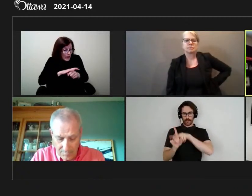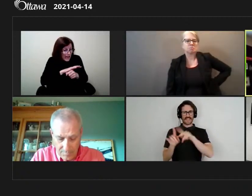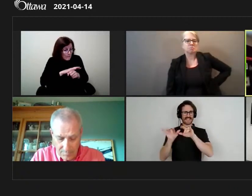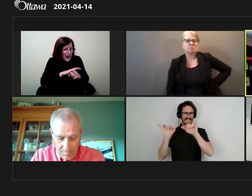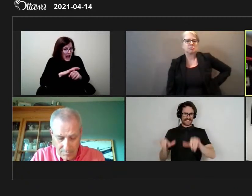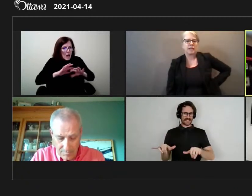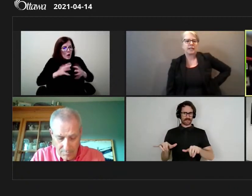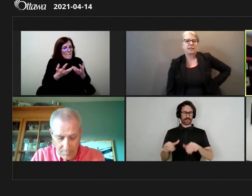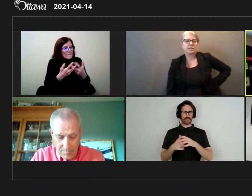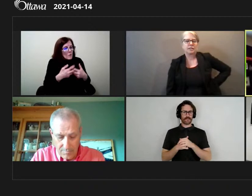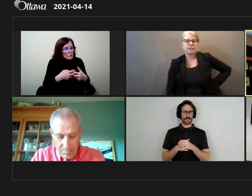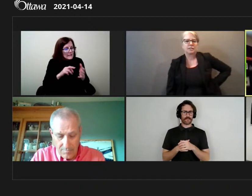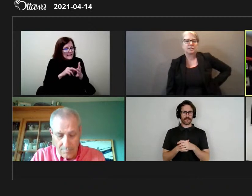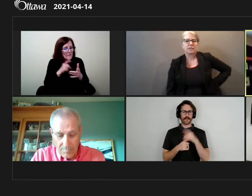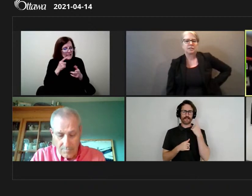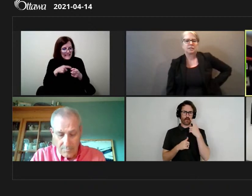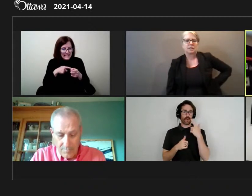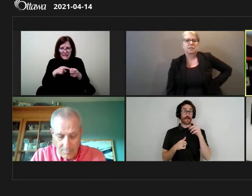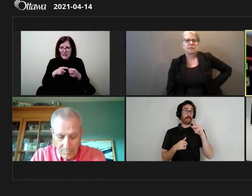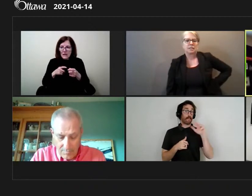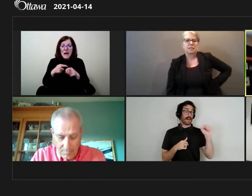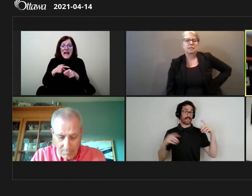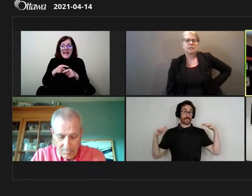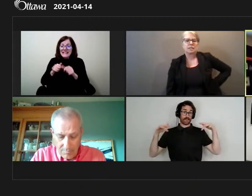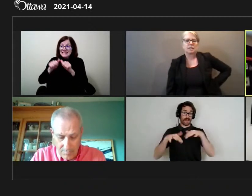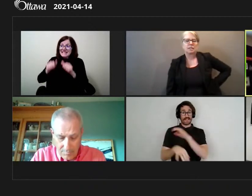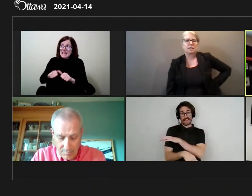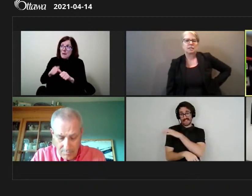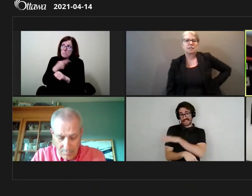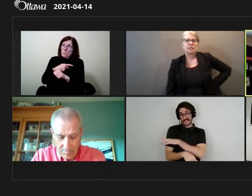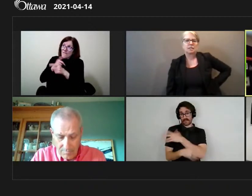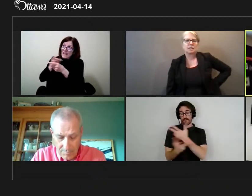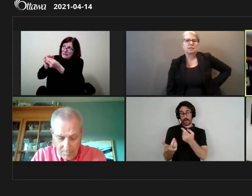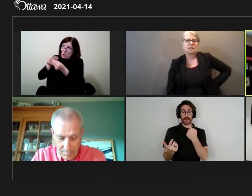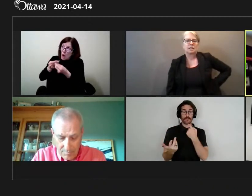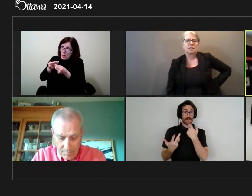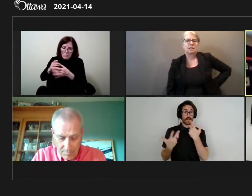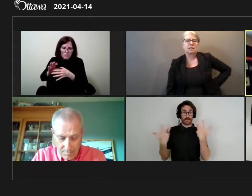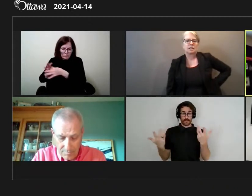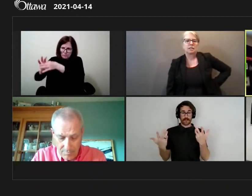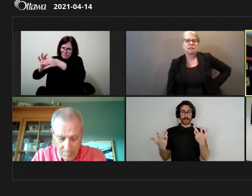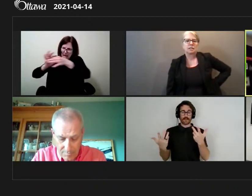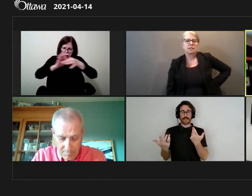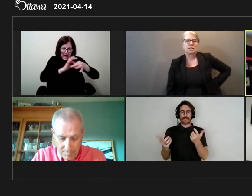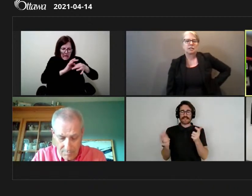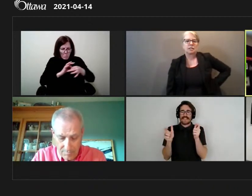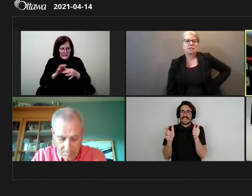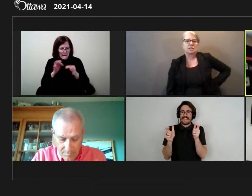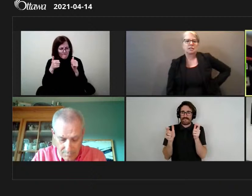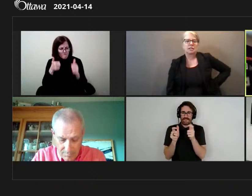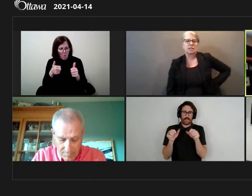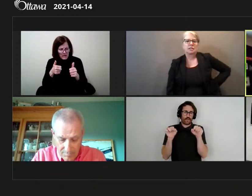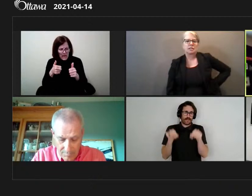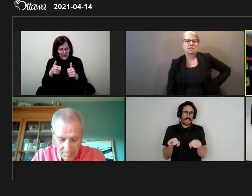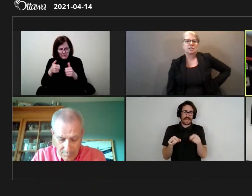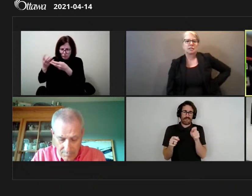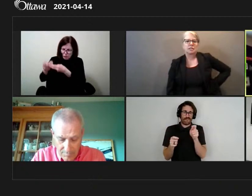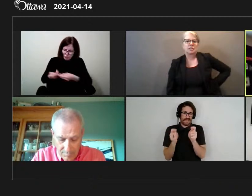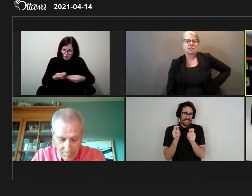mask clinics. So I would say that there's very small wiggle